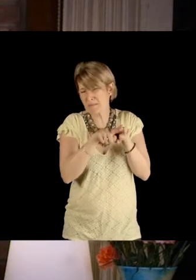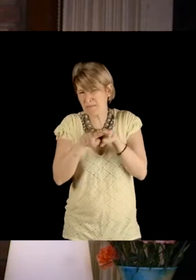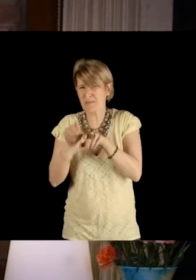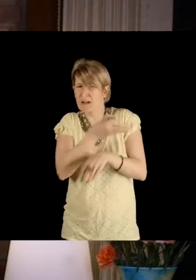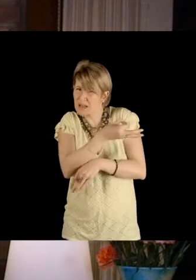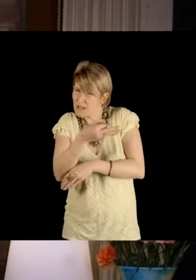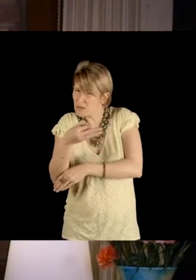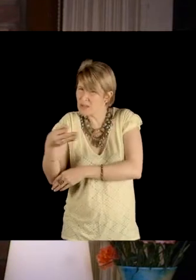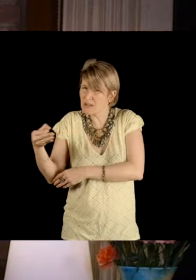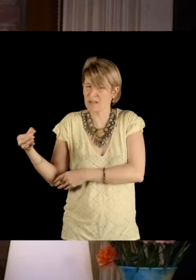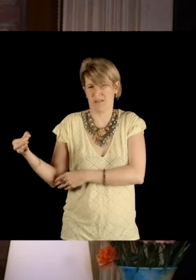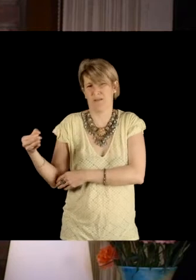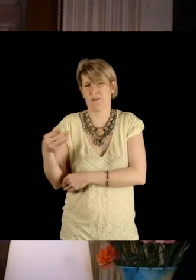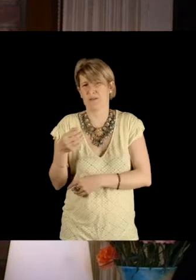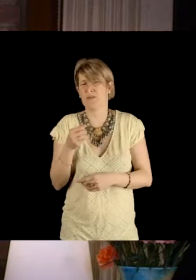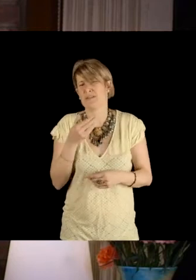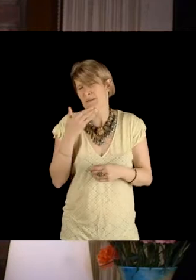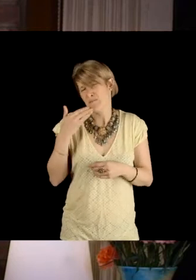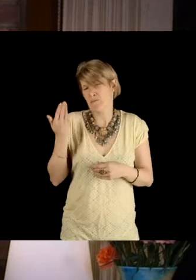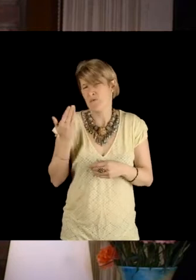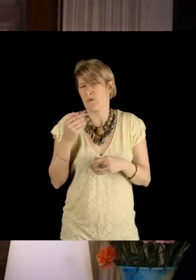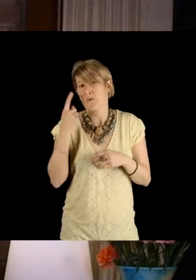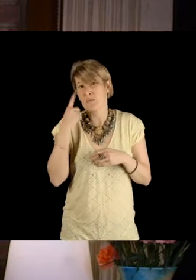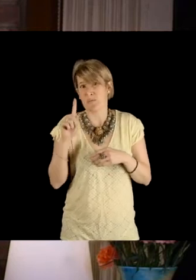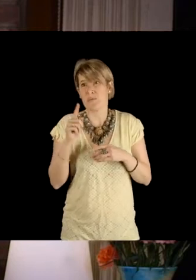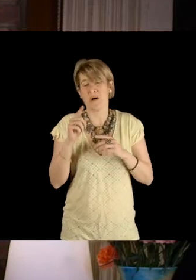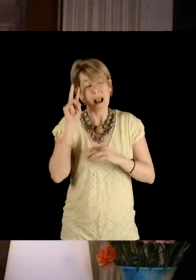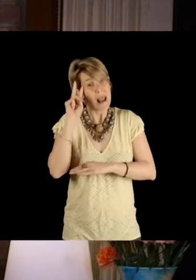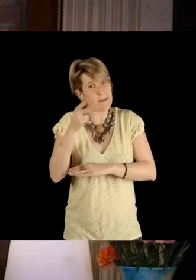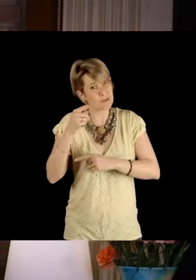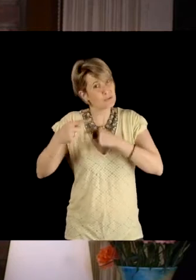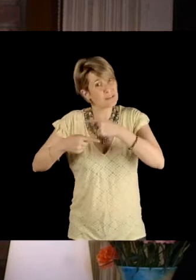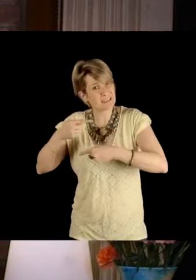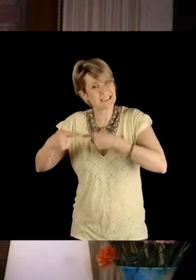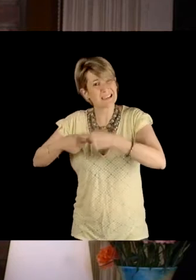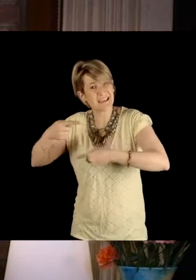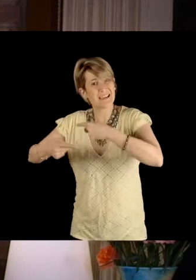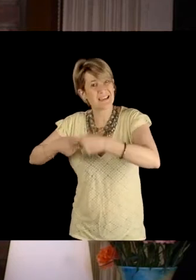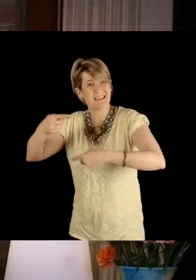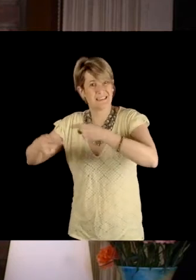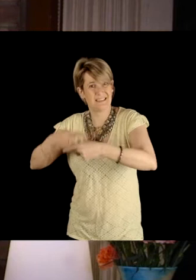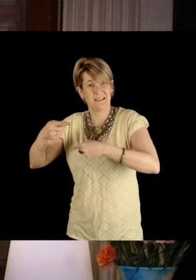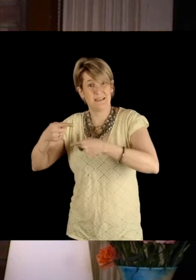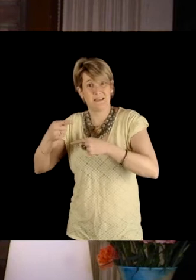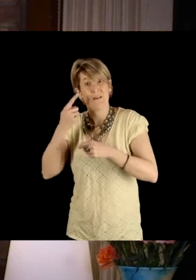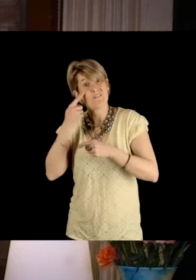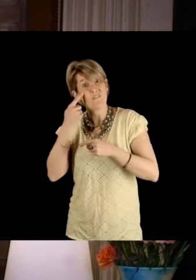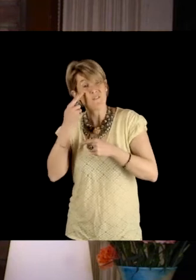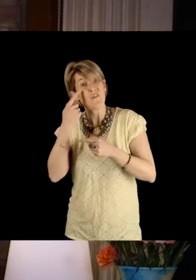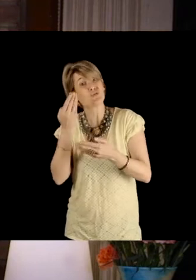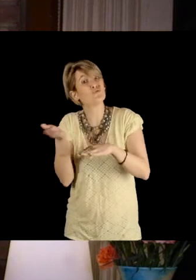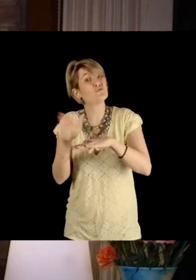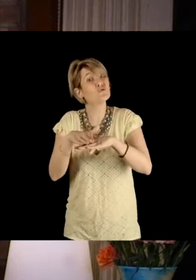Feel the longing that is there in the heart to be one and the highest one can be. Call upon